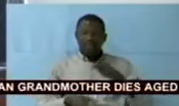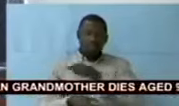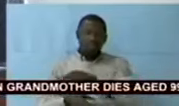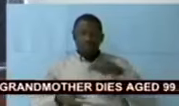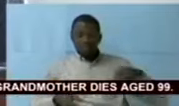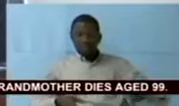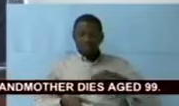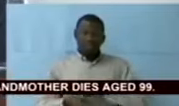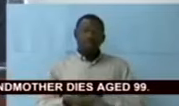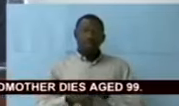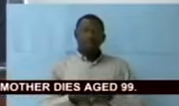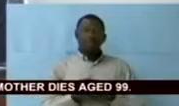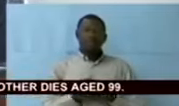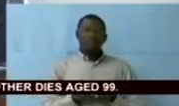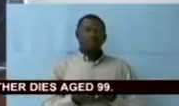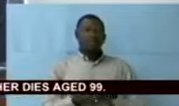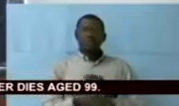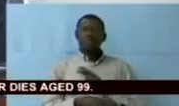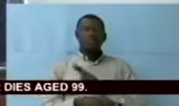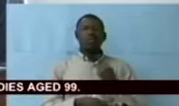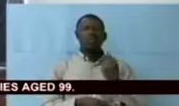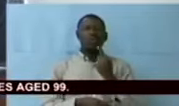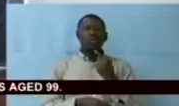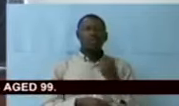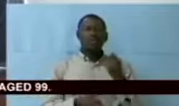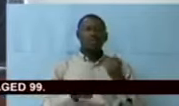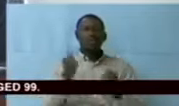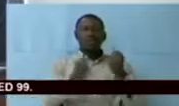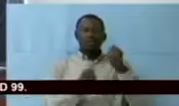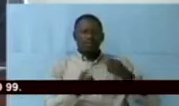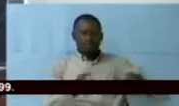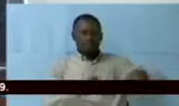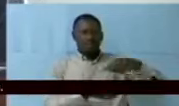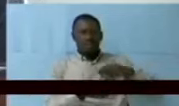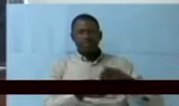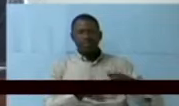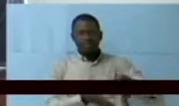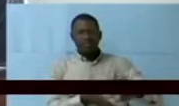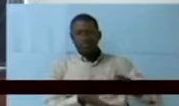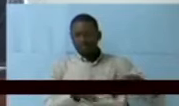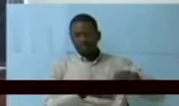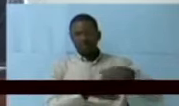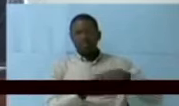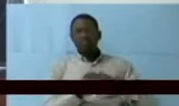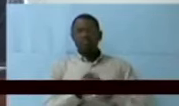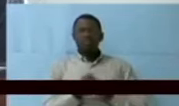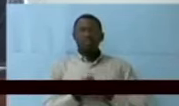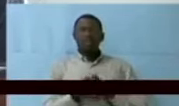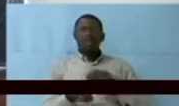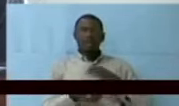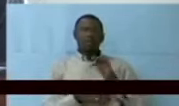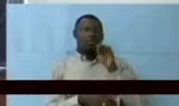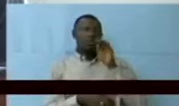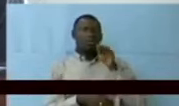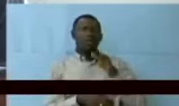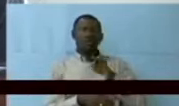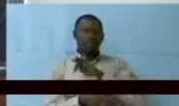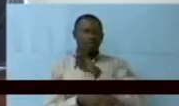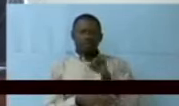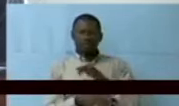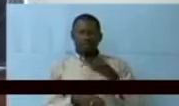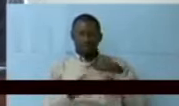the driver's side. Drive for la caro drong. And then I called my family in the car to come and see